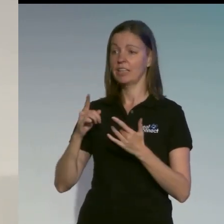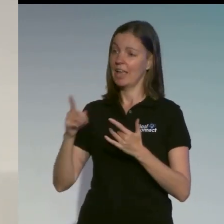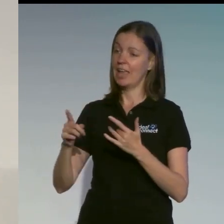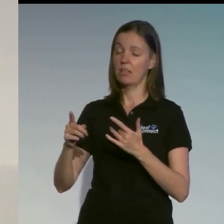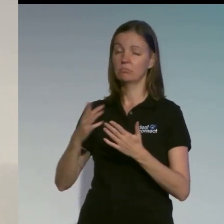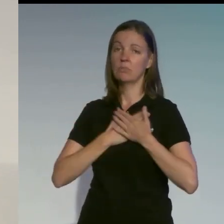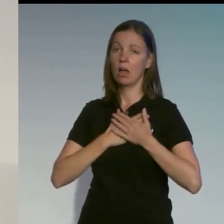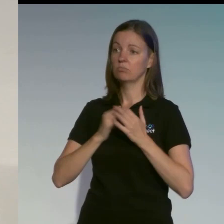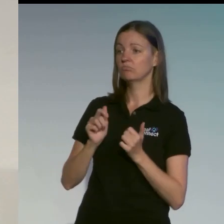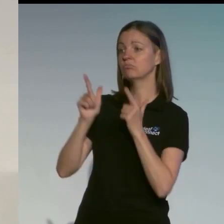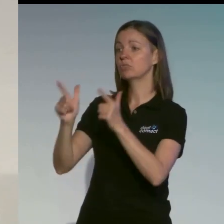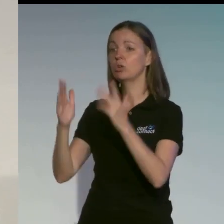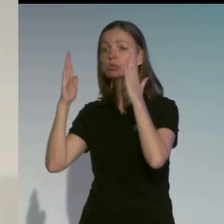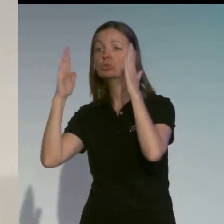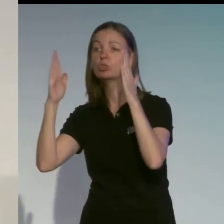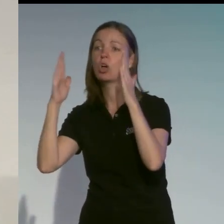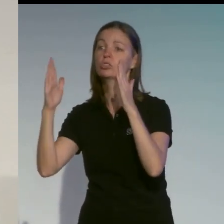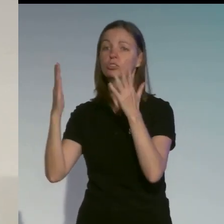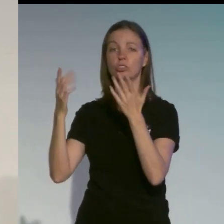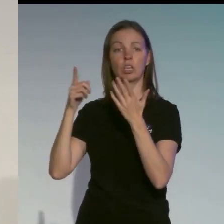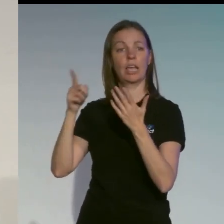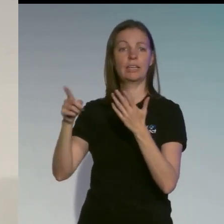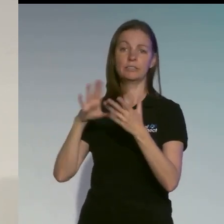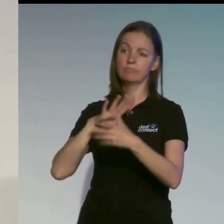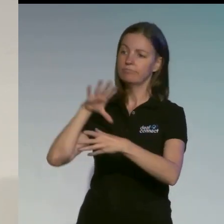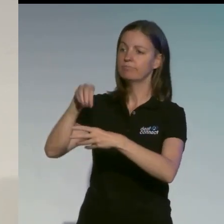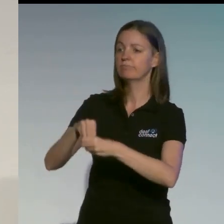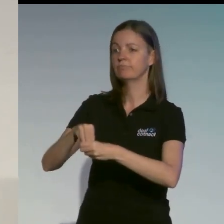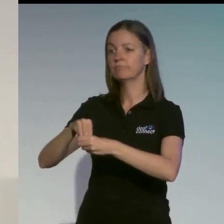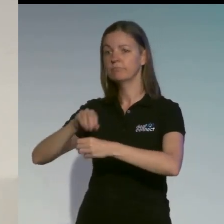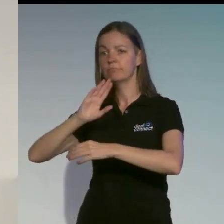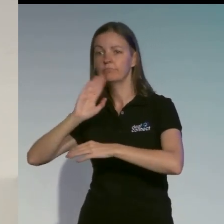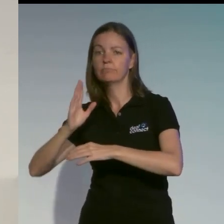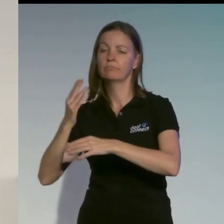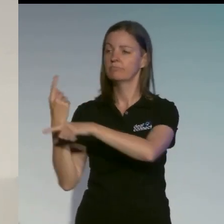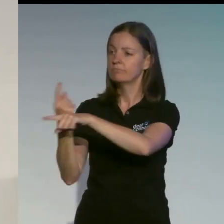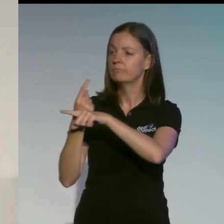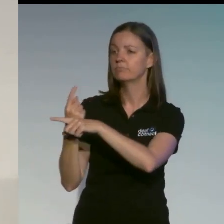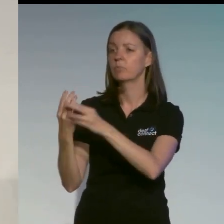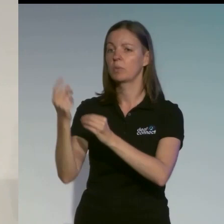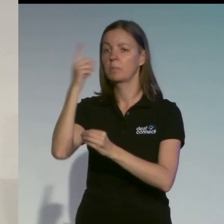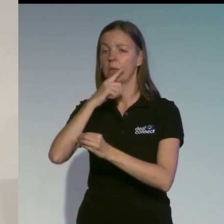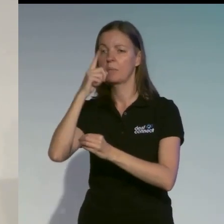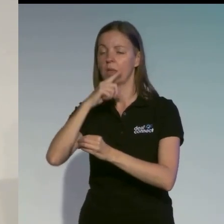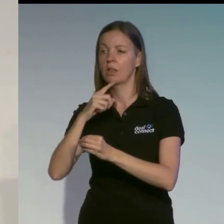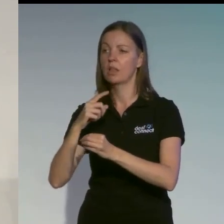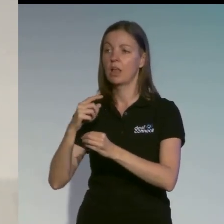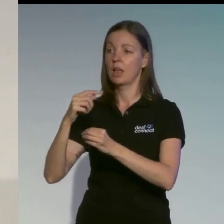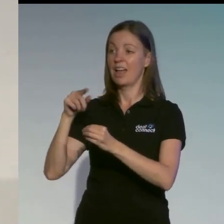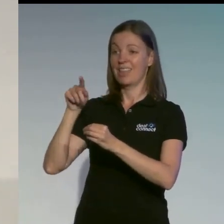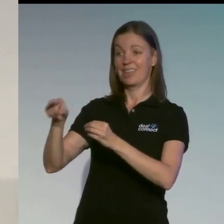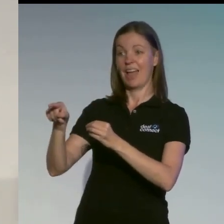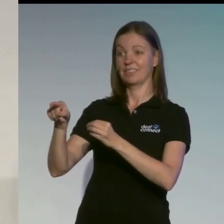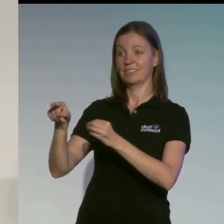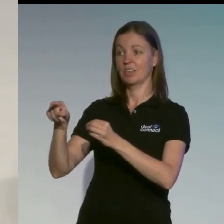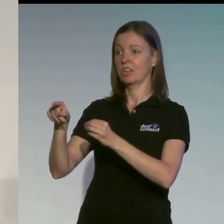on a Saturday when he goes up and he gets to flex his intellect, when he gets to speak. The church was there when other government, community places